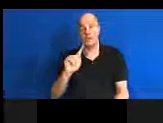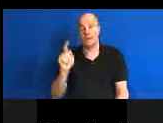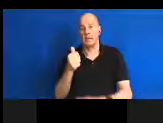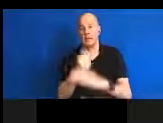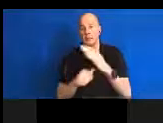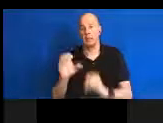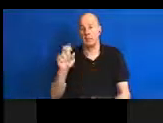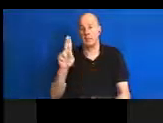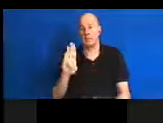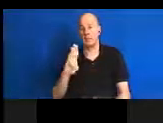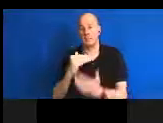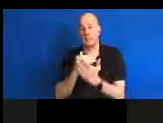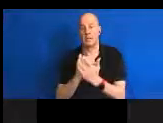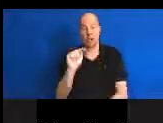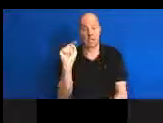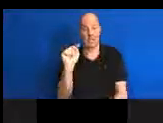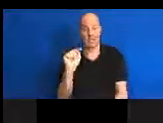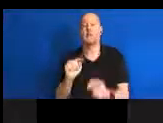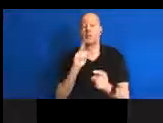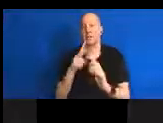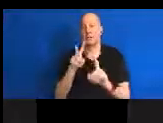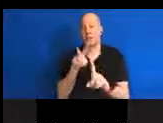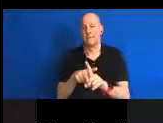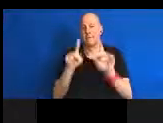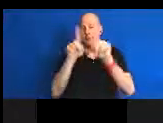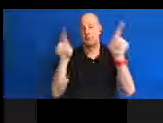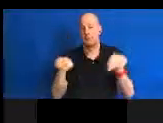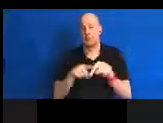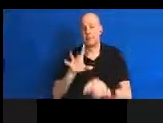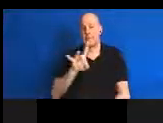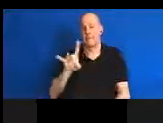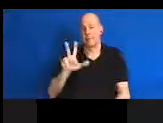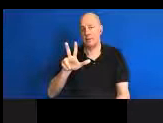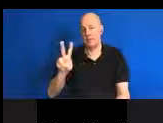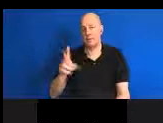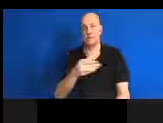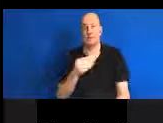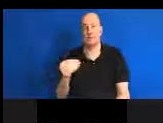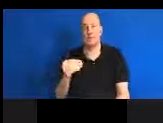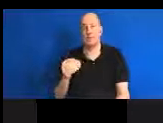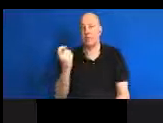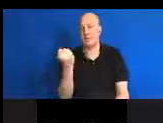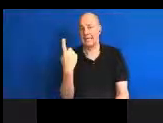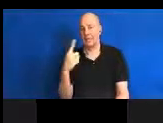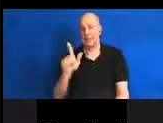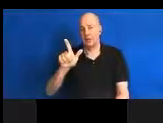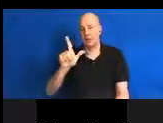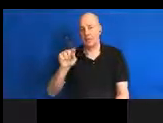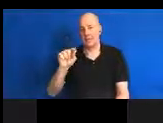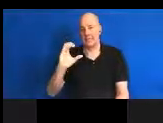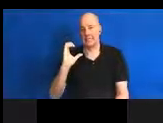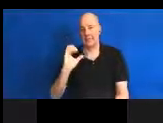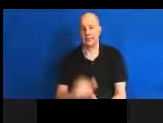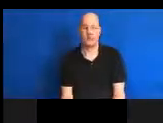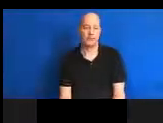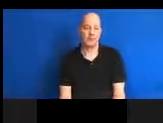subchapter T, you'll be filing forms 8832 and 1120C,